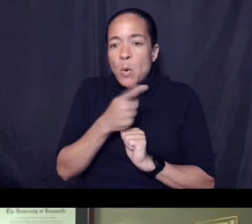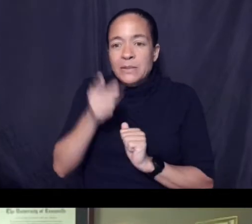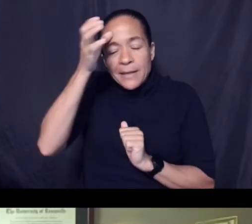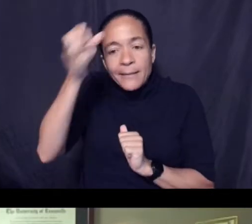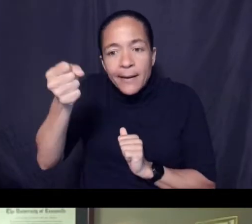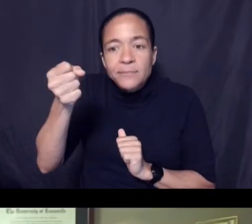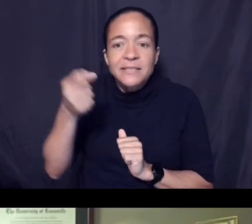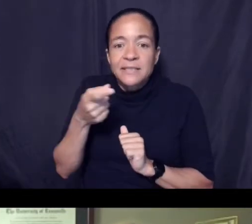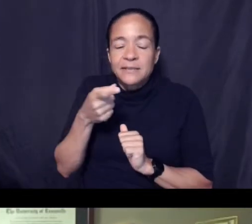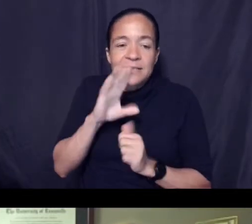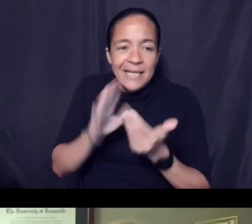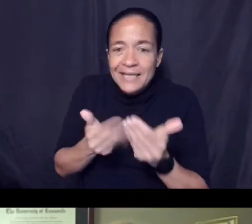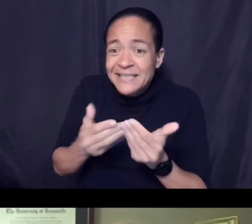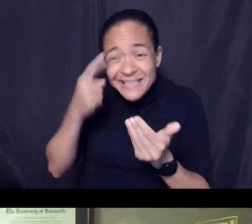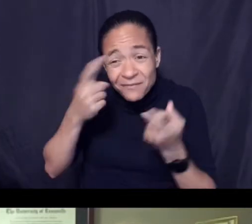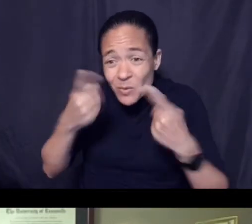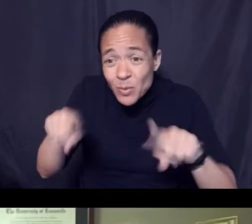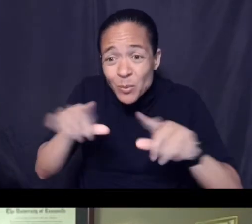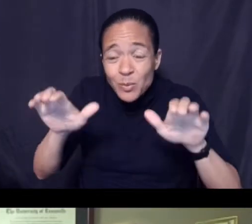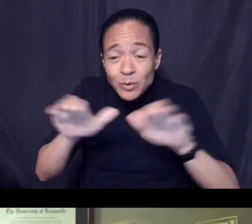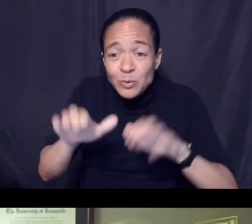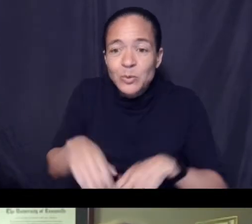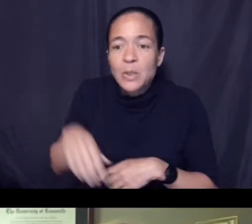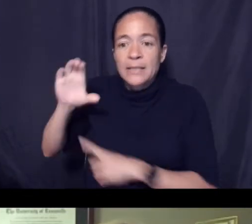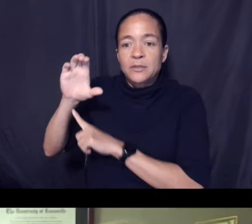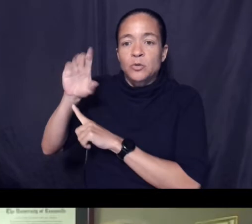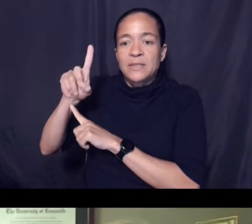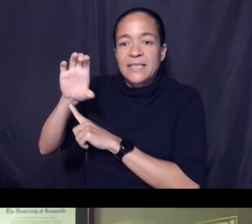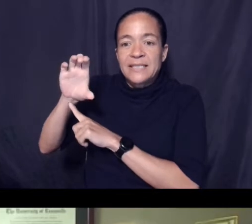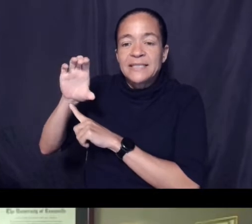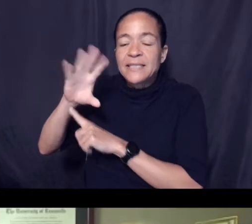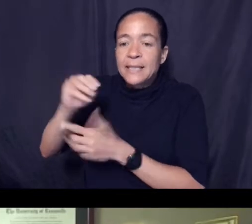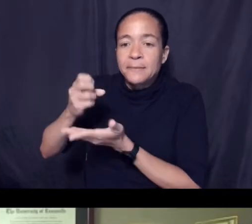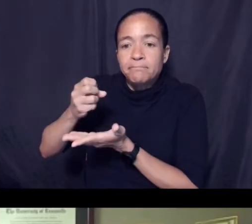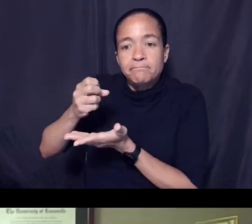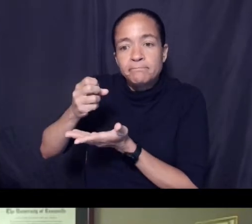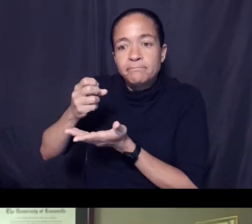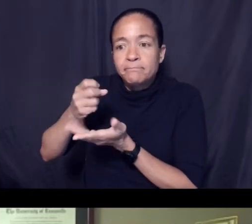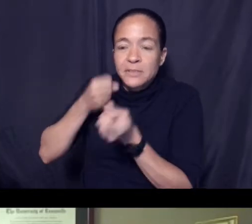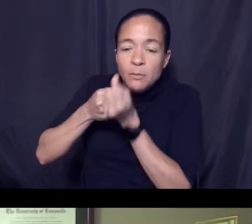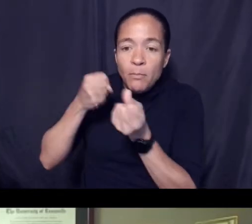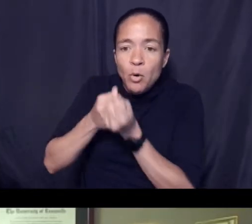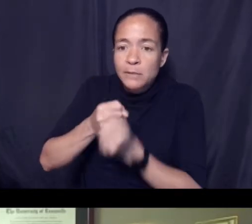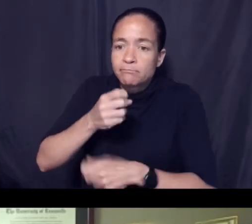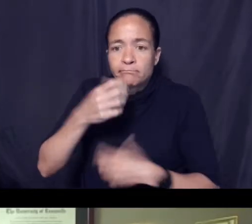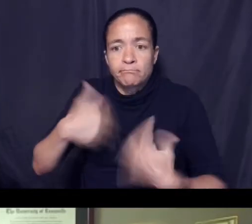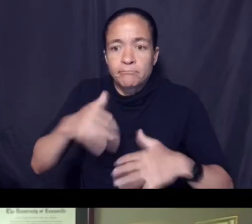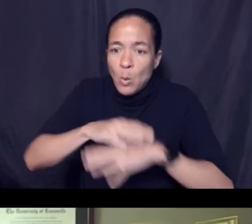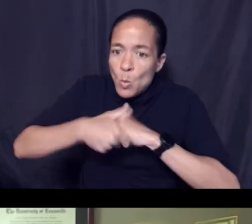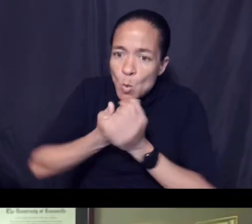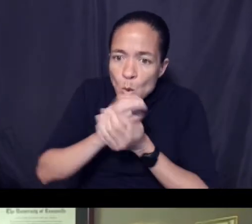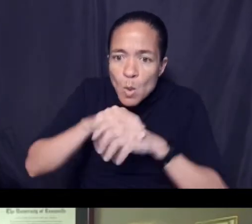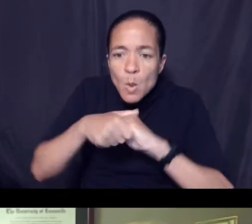common sense. They're easy to do. So the CDC and others have endorsed strict hand washing with soap and